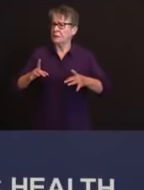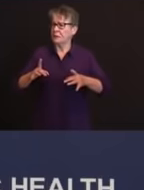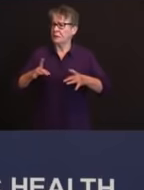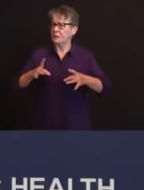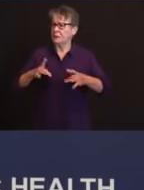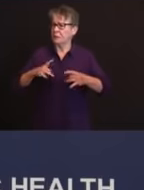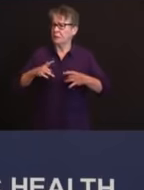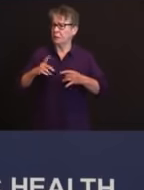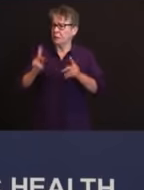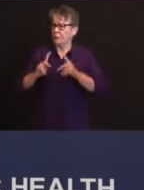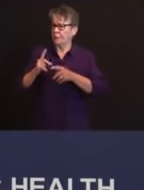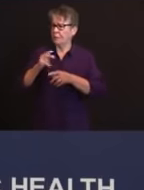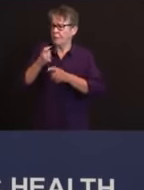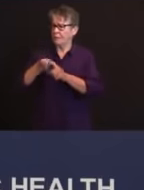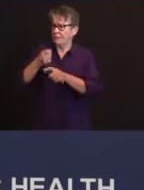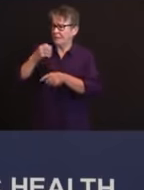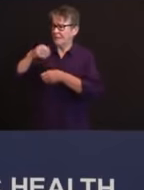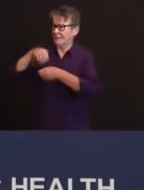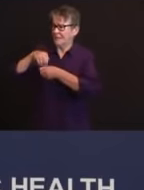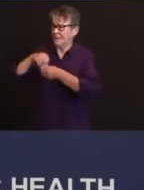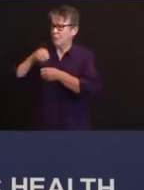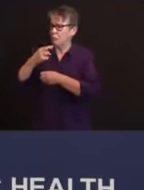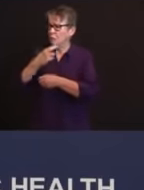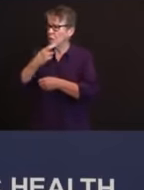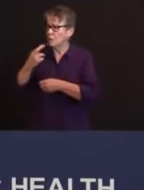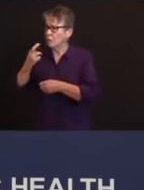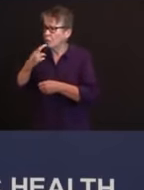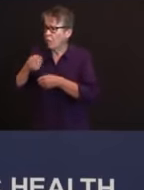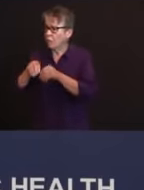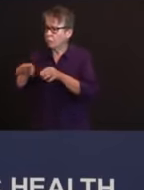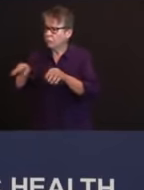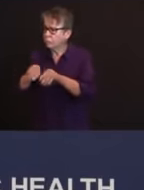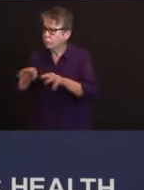indoor dining and increases in outbreaks and new cases?